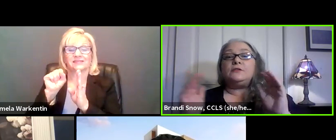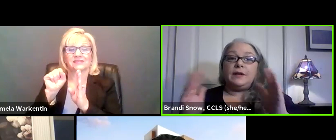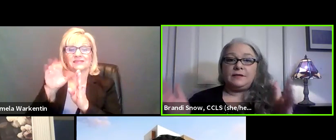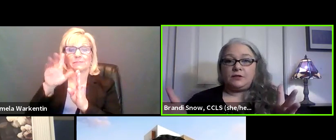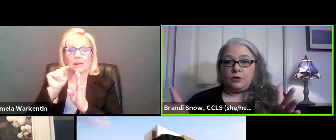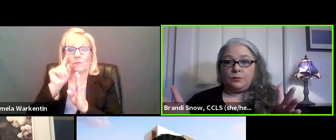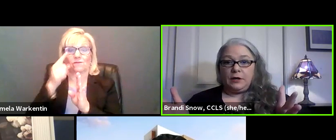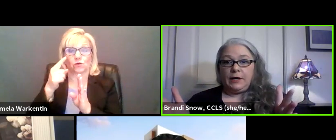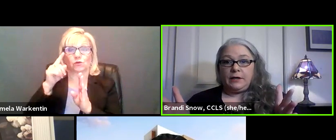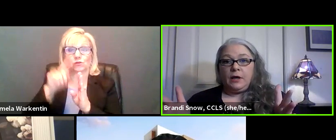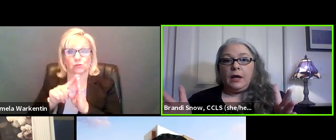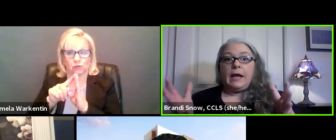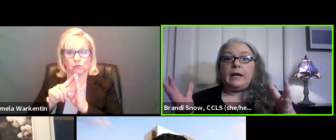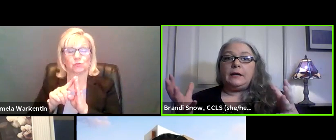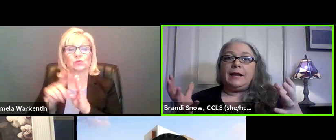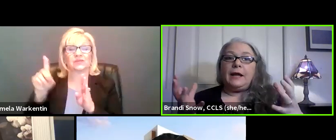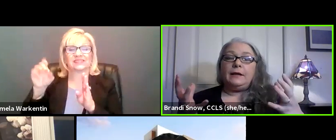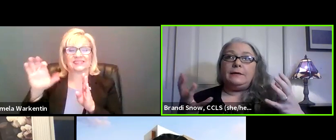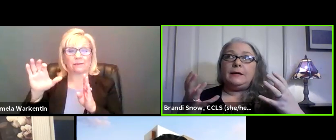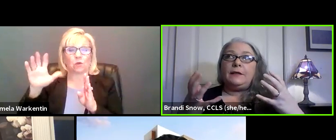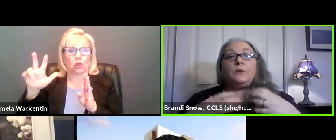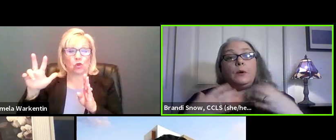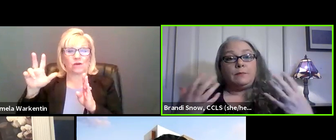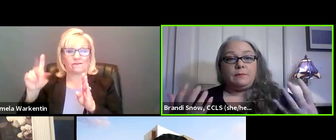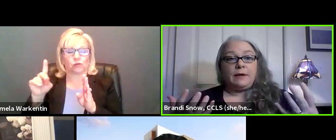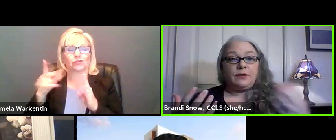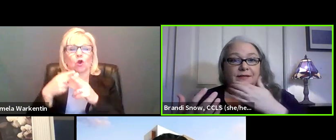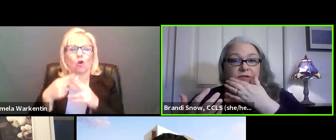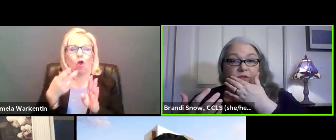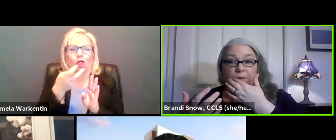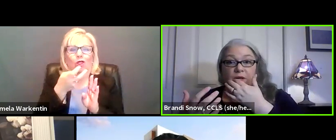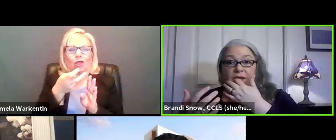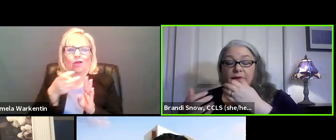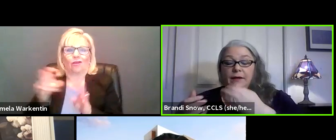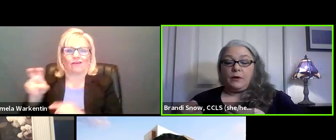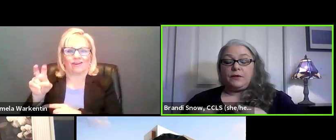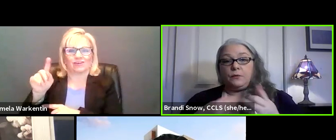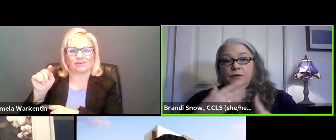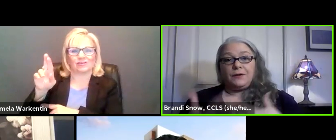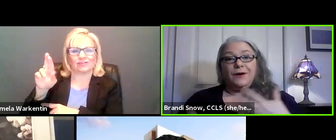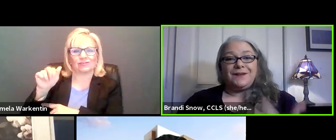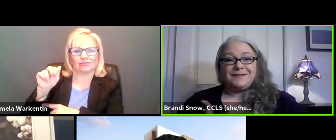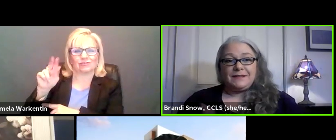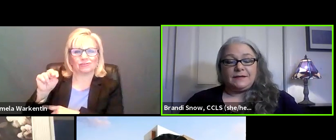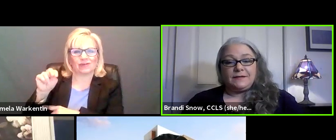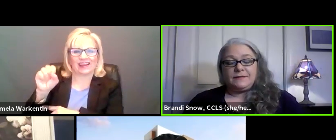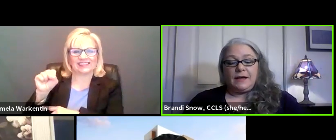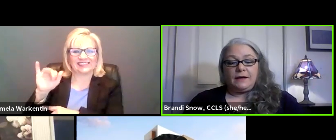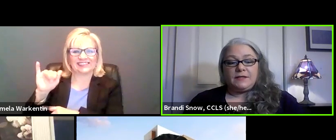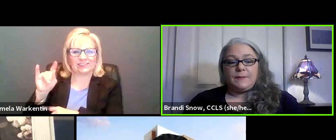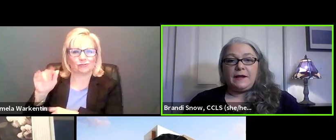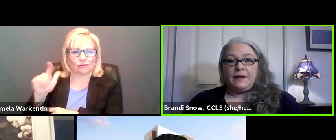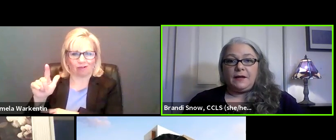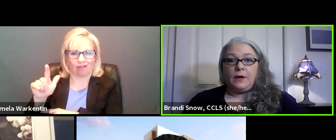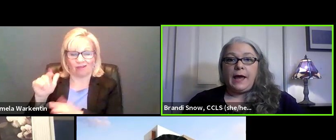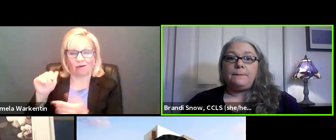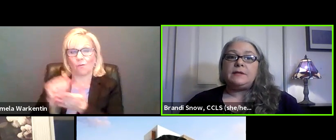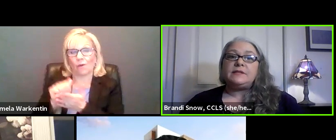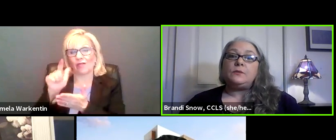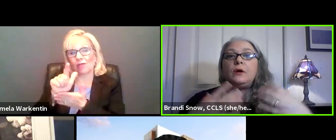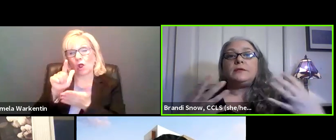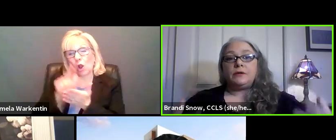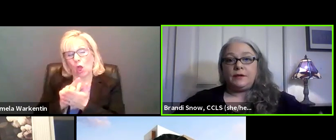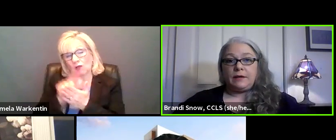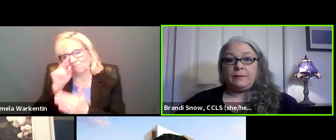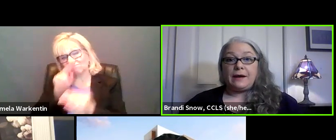that's the transitional period. And I think what we mean by transitional period there, what the law is speculating will happen,